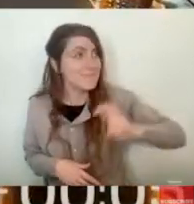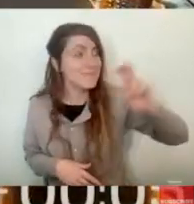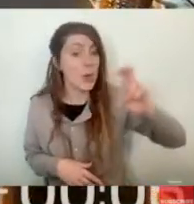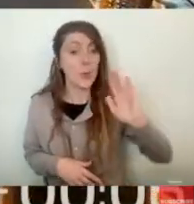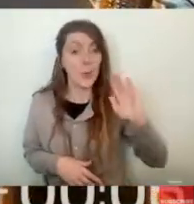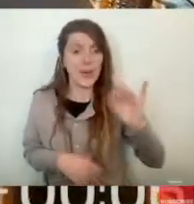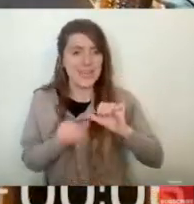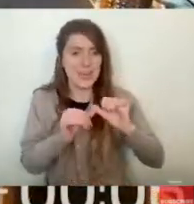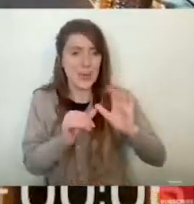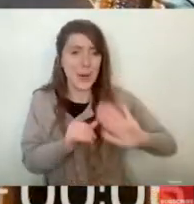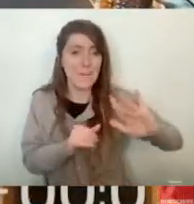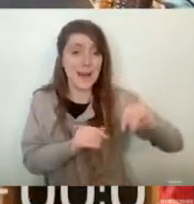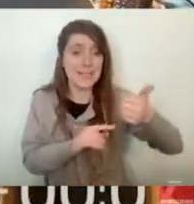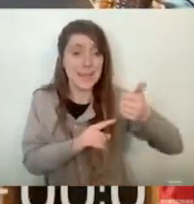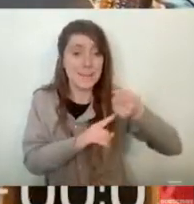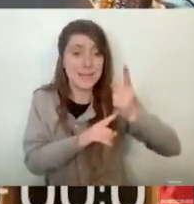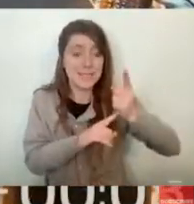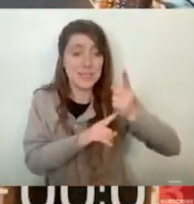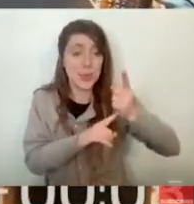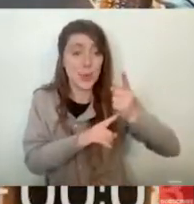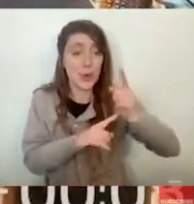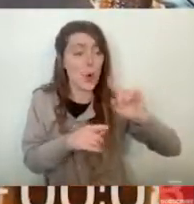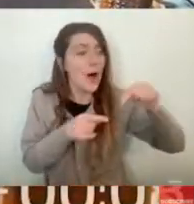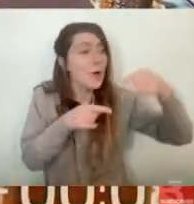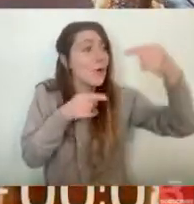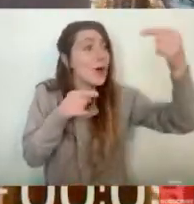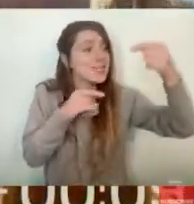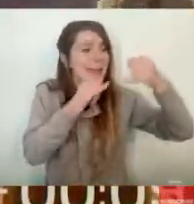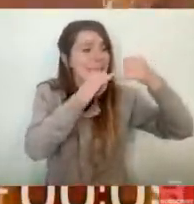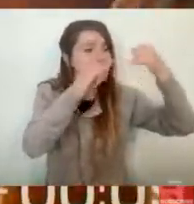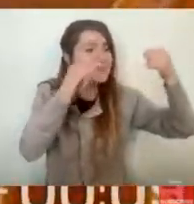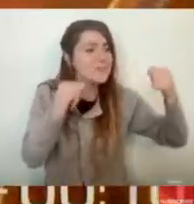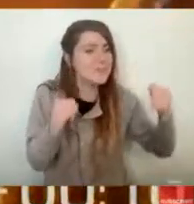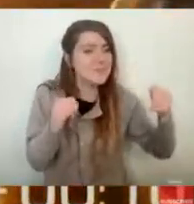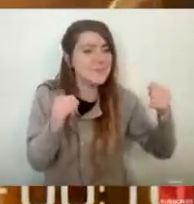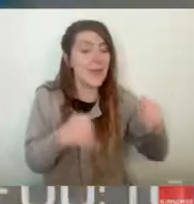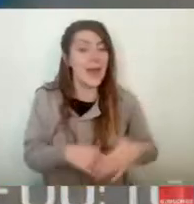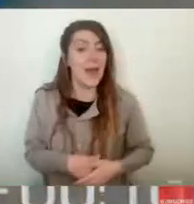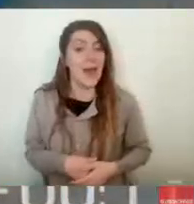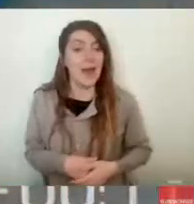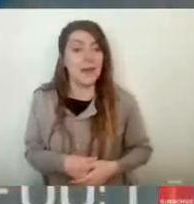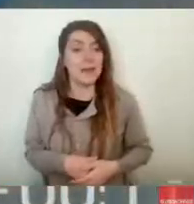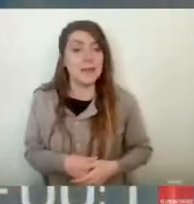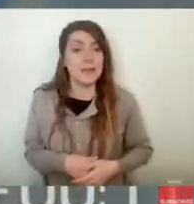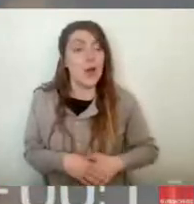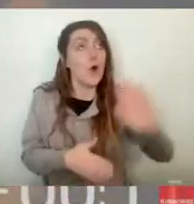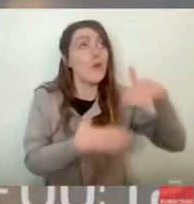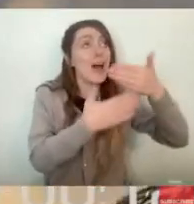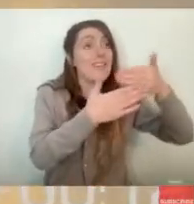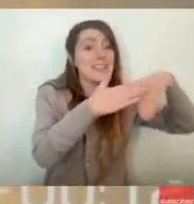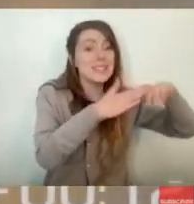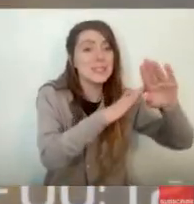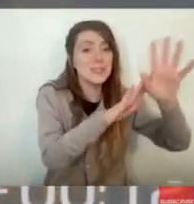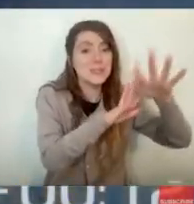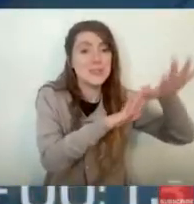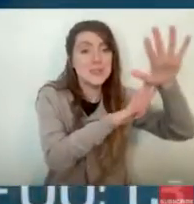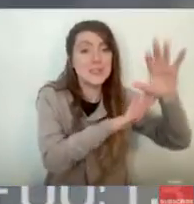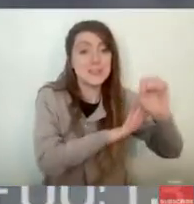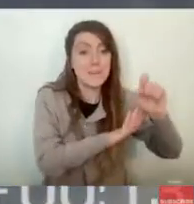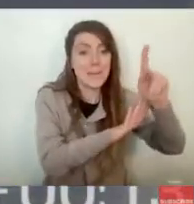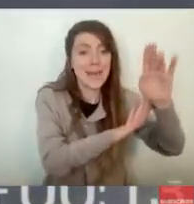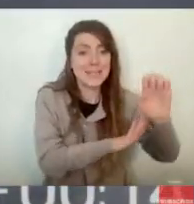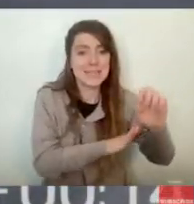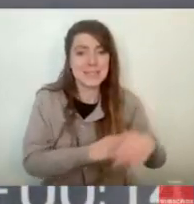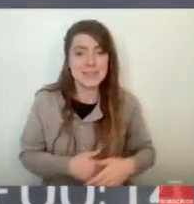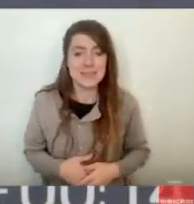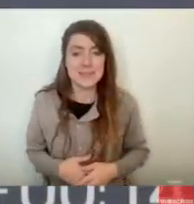will travel just past the Kármán line, a widely recognized demarcation of where space begins. It is at 100 kilometers or